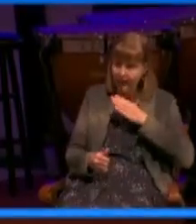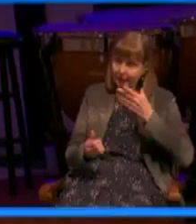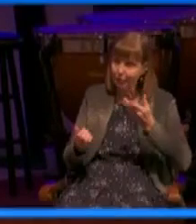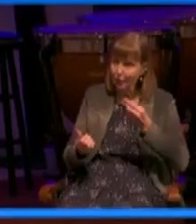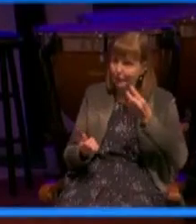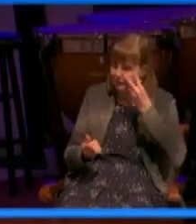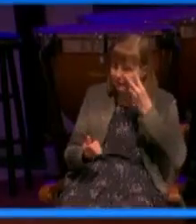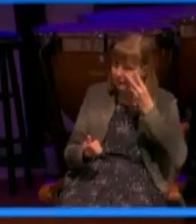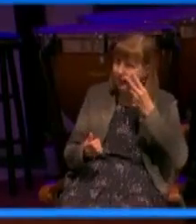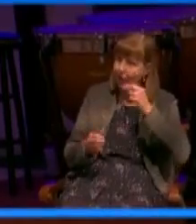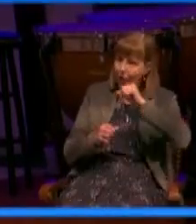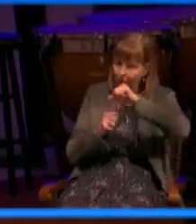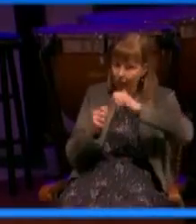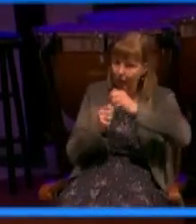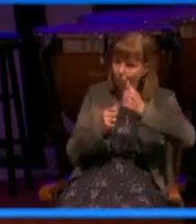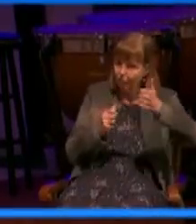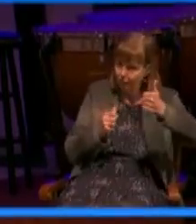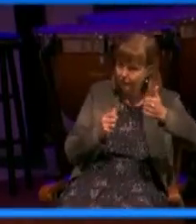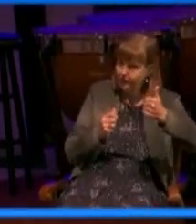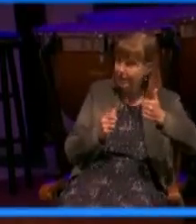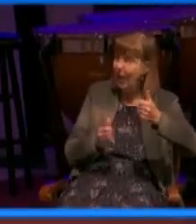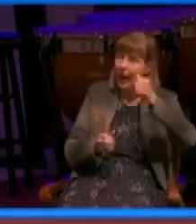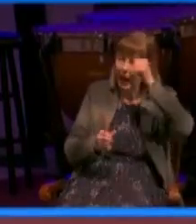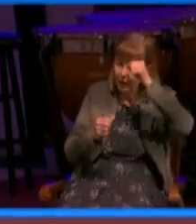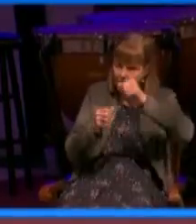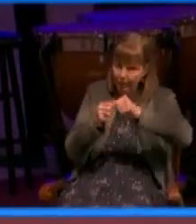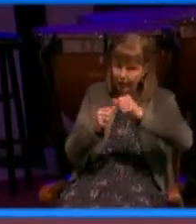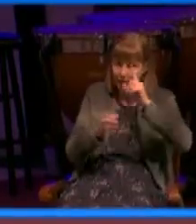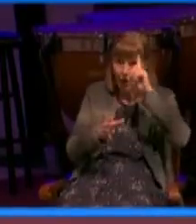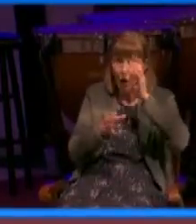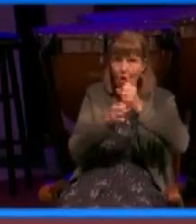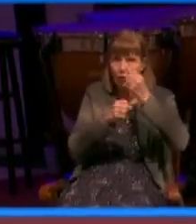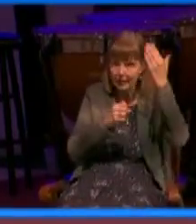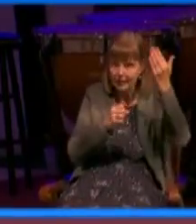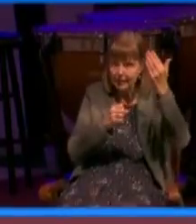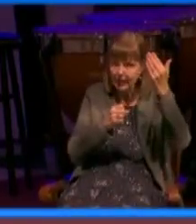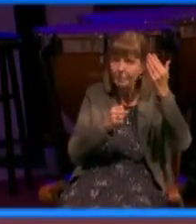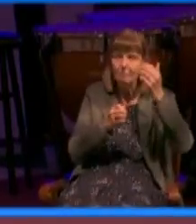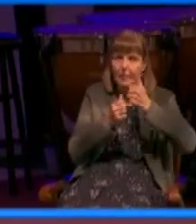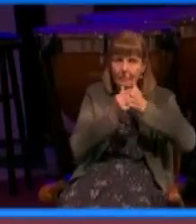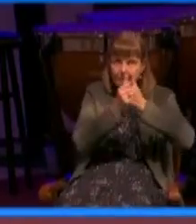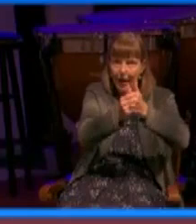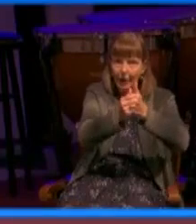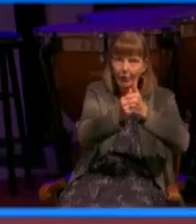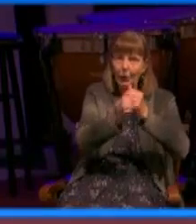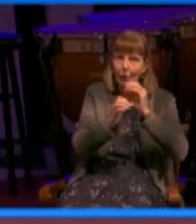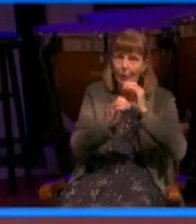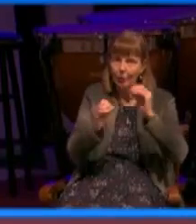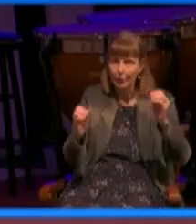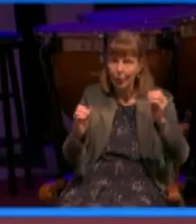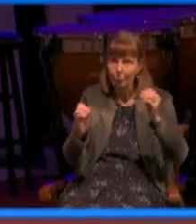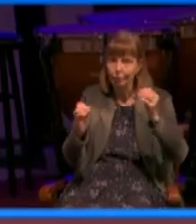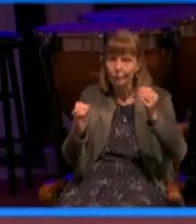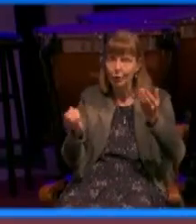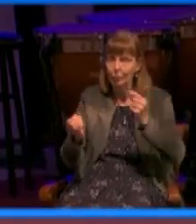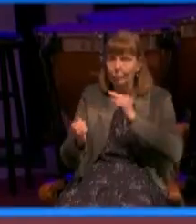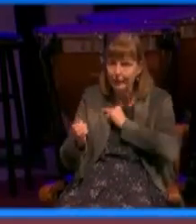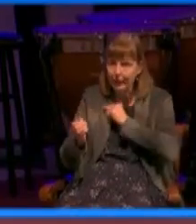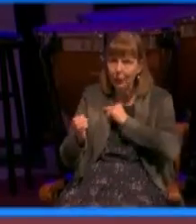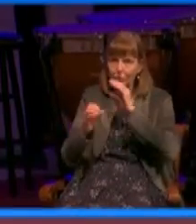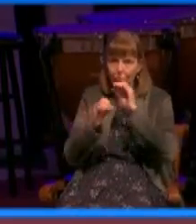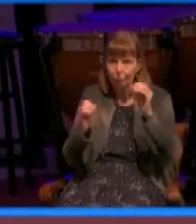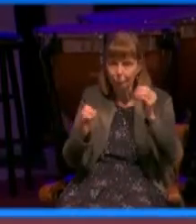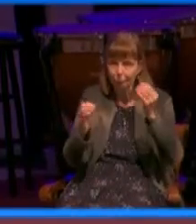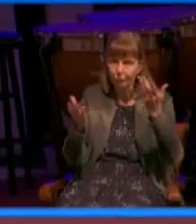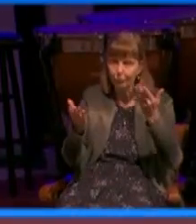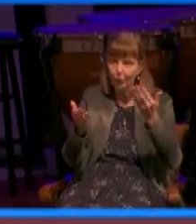him and trust him and believe him and walk blamelessly before him. It was a bodily reminder of the promise-giving